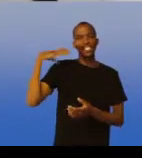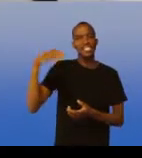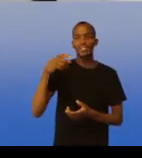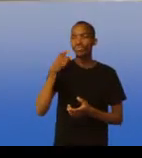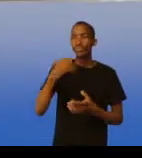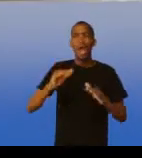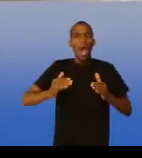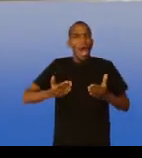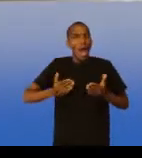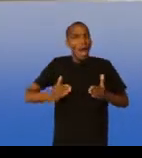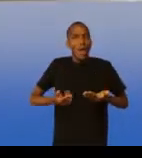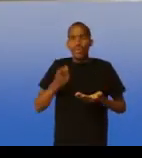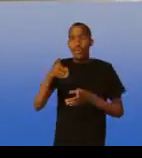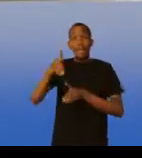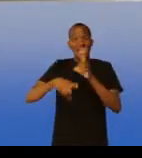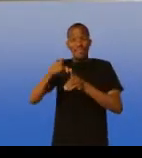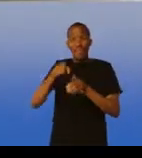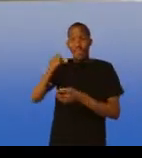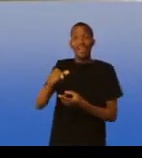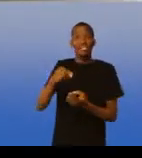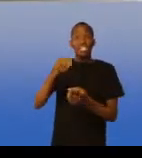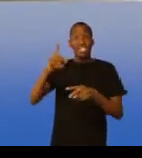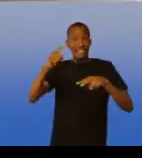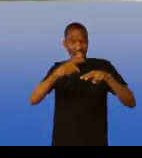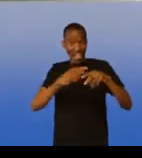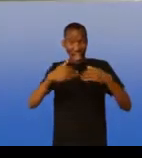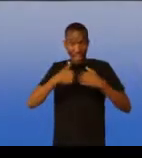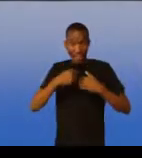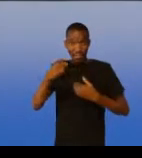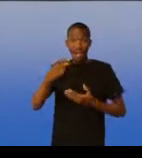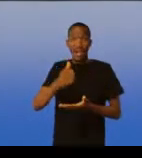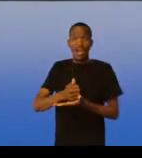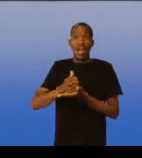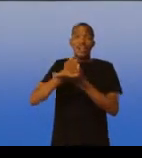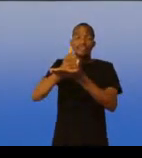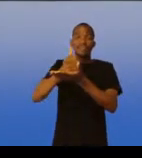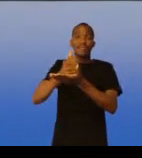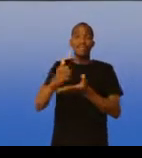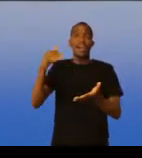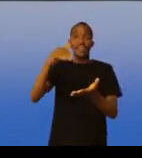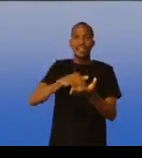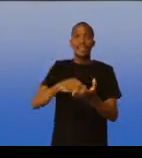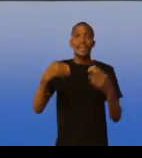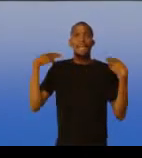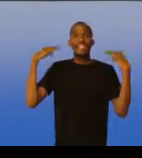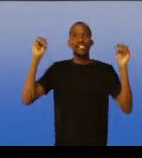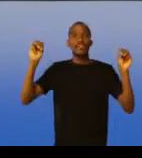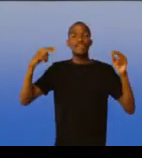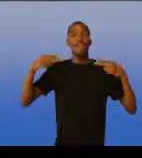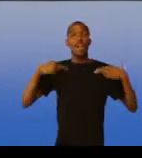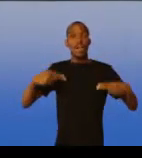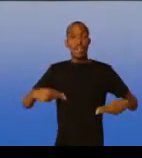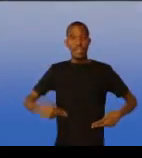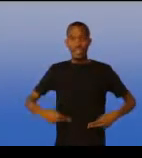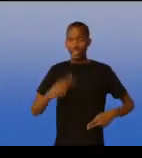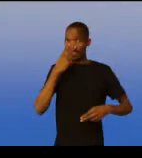able to diagnose people that have HIV. They also work with the Ministry of Health in getting people